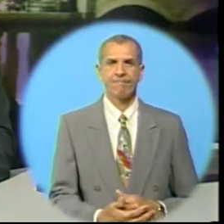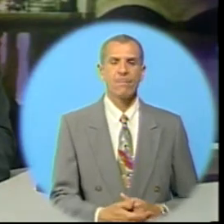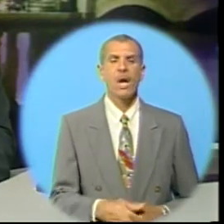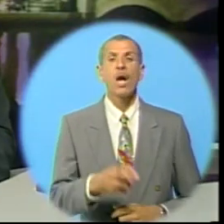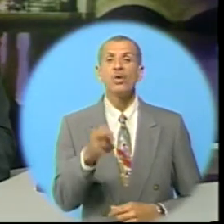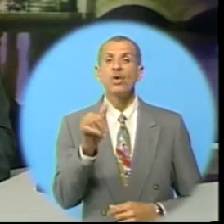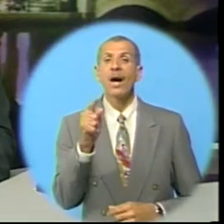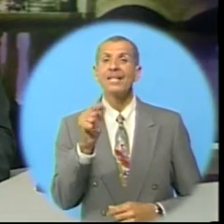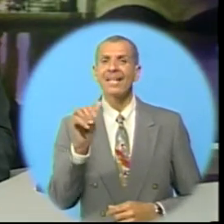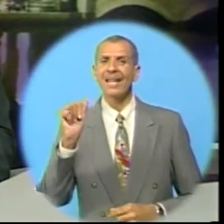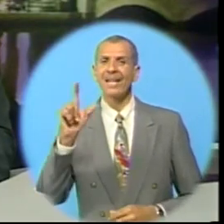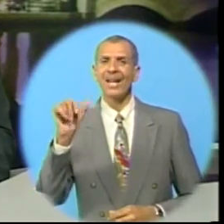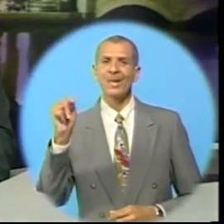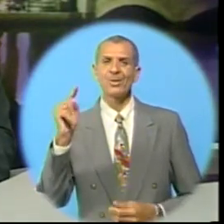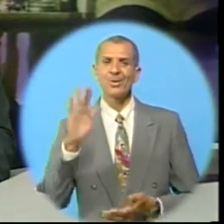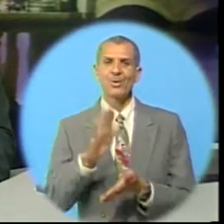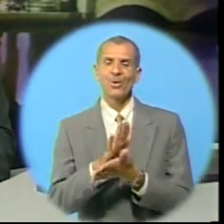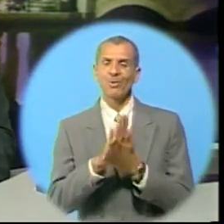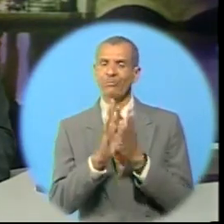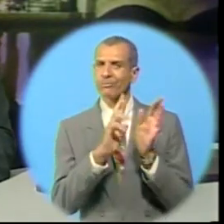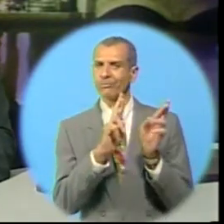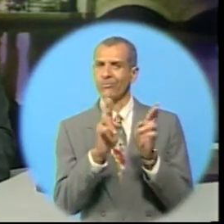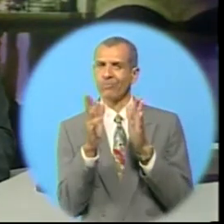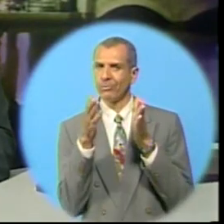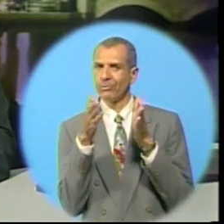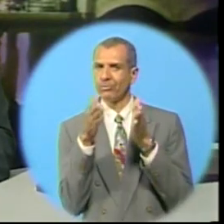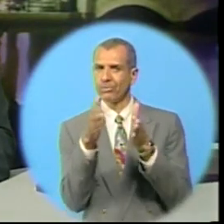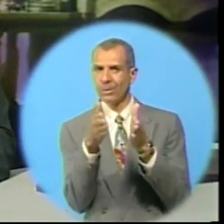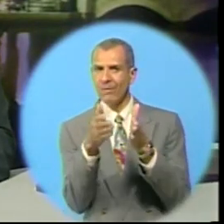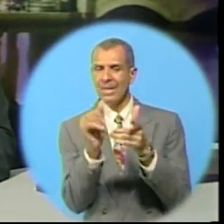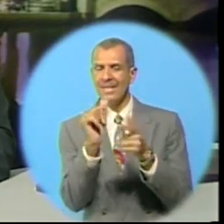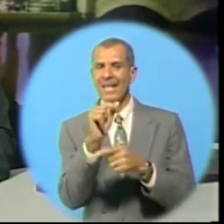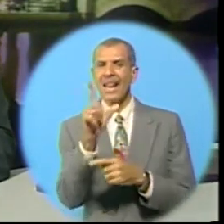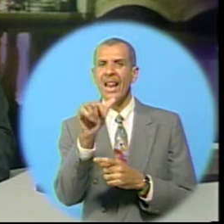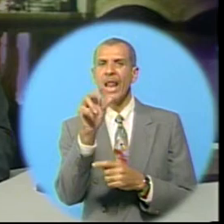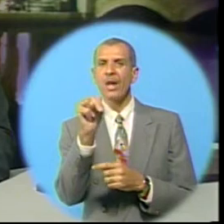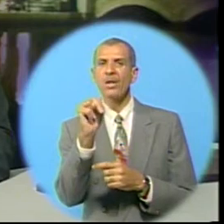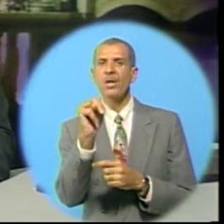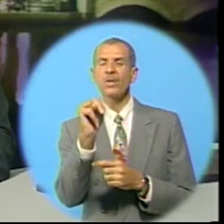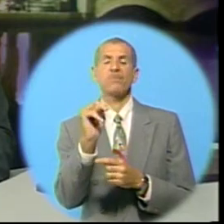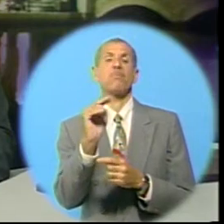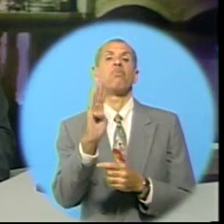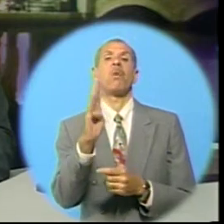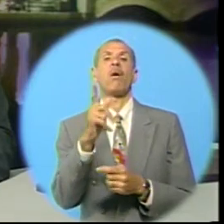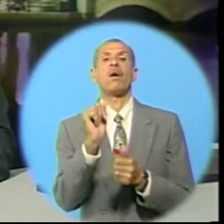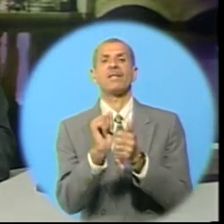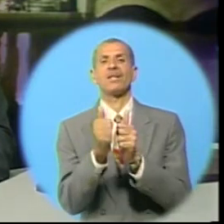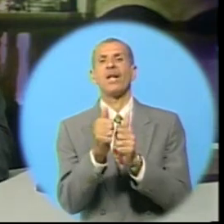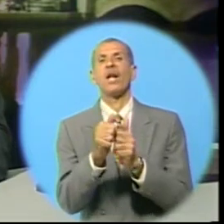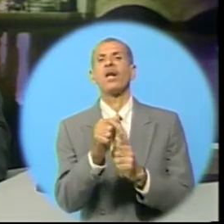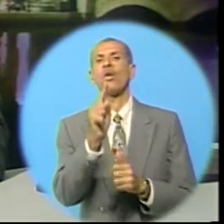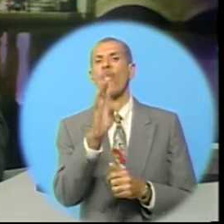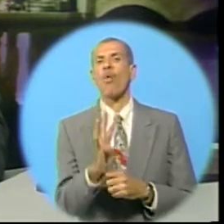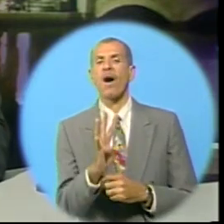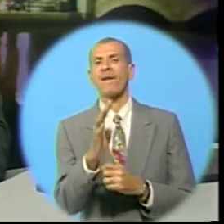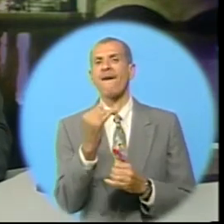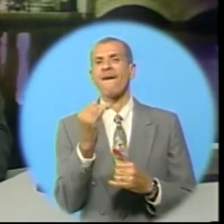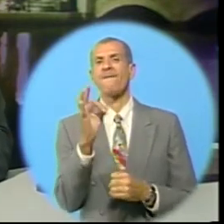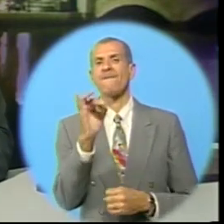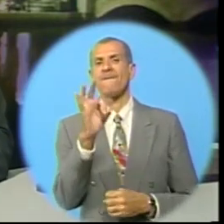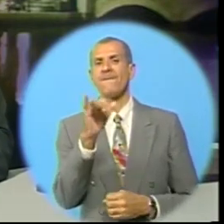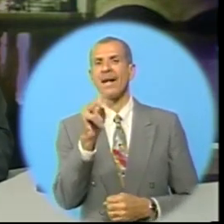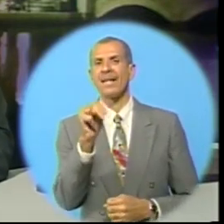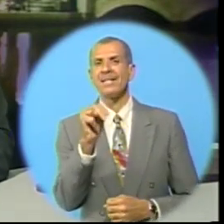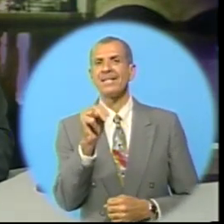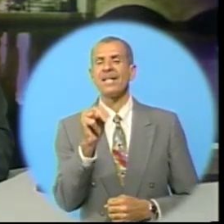Host Aline School are on course for a victory against the St. Leonard's boys after the quarterfinals of the Lyme Under-15 cricket